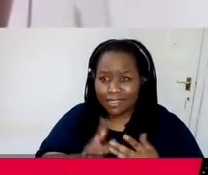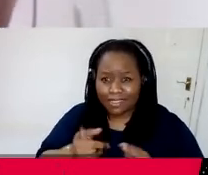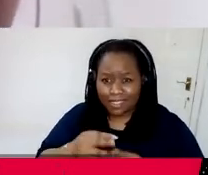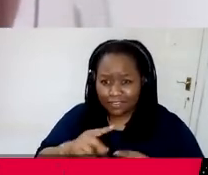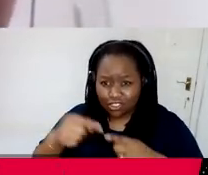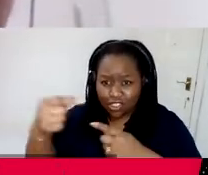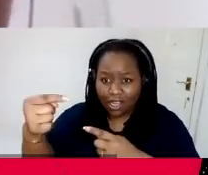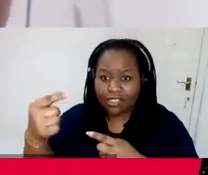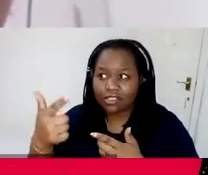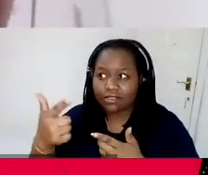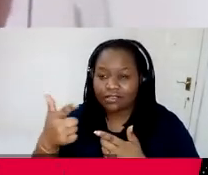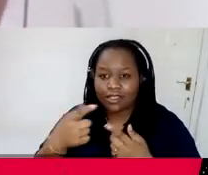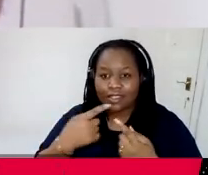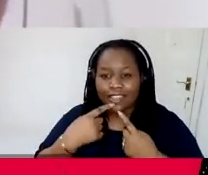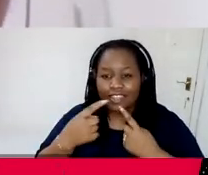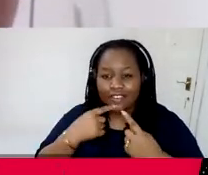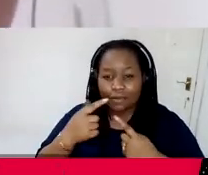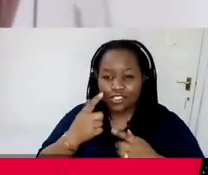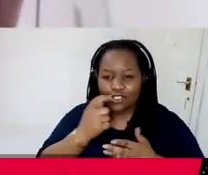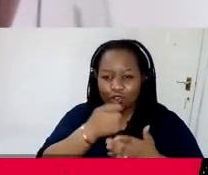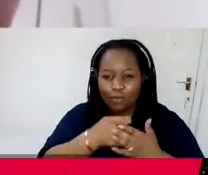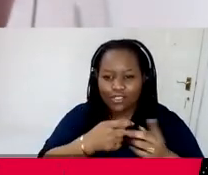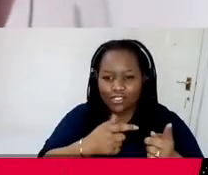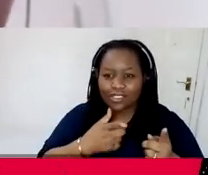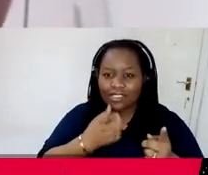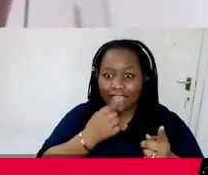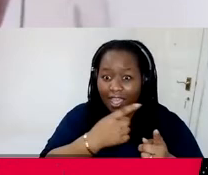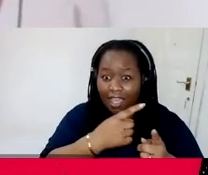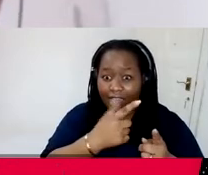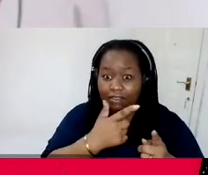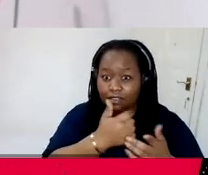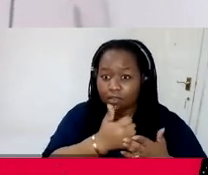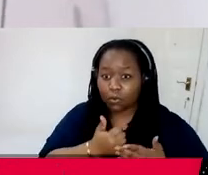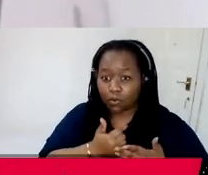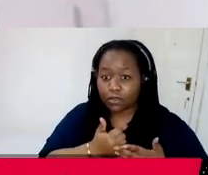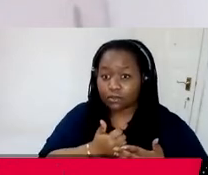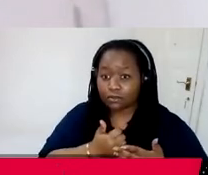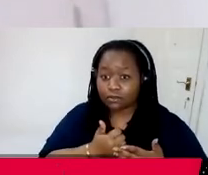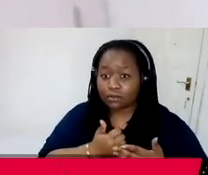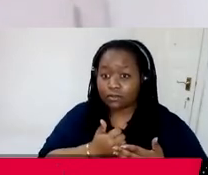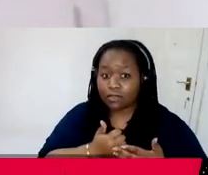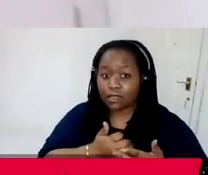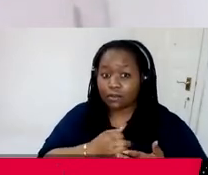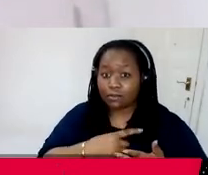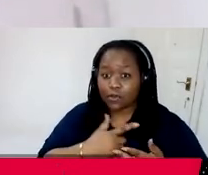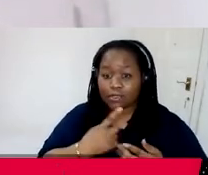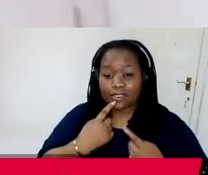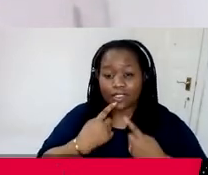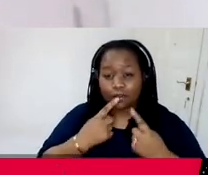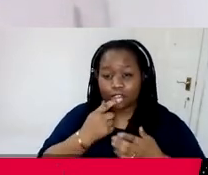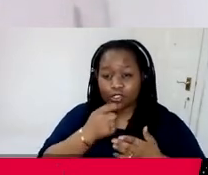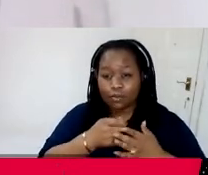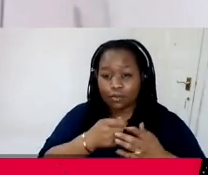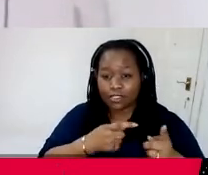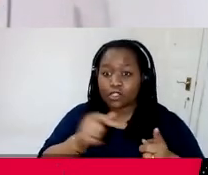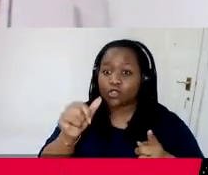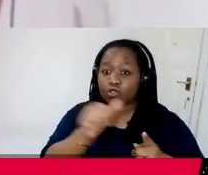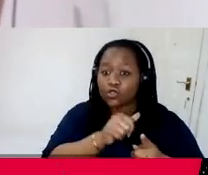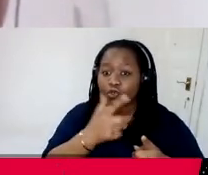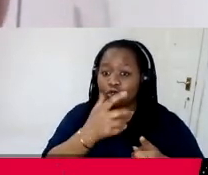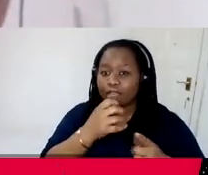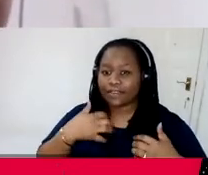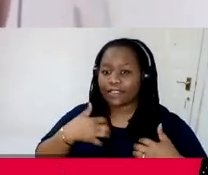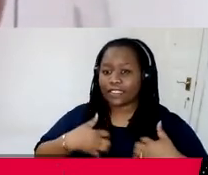interest in transparency and people being able to see the information that government holds, will often take a different view to the